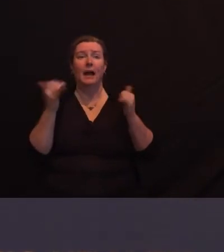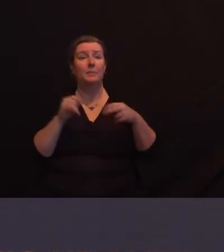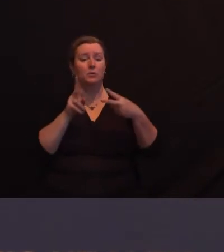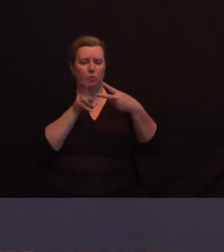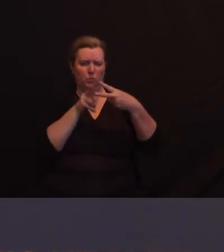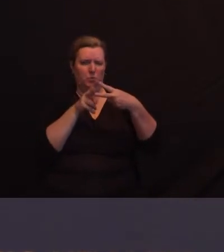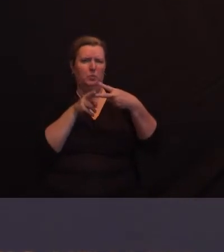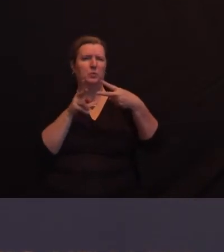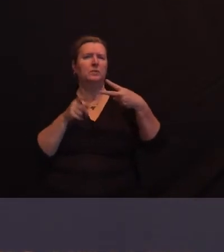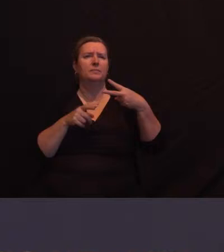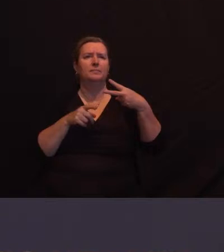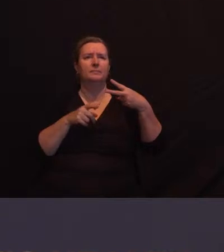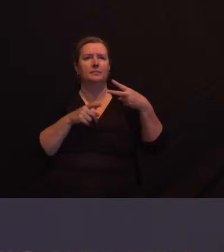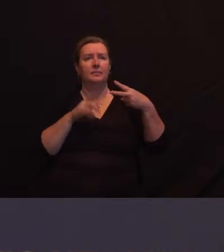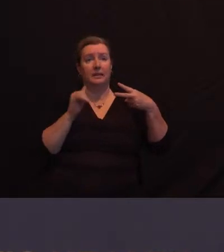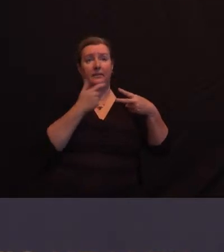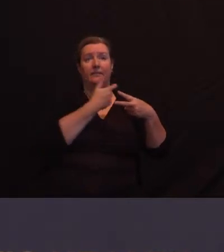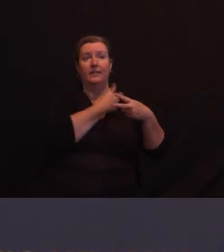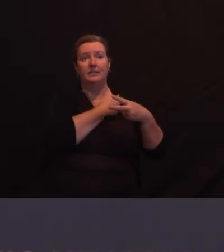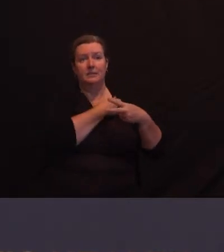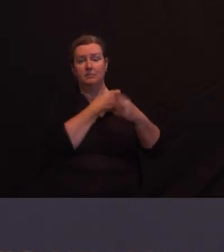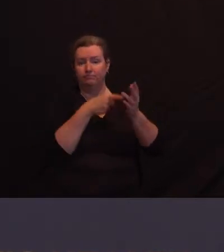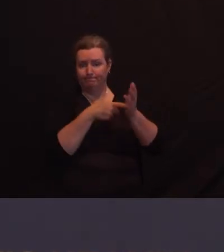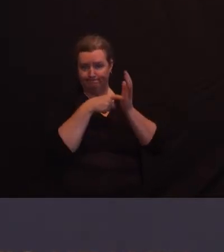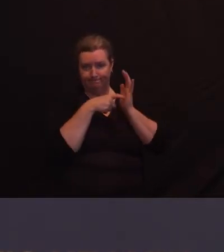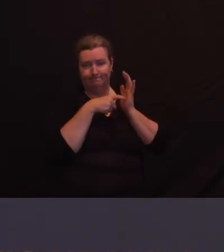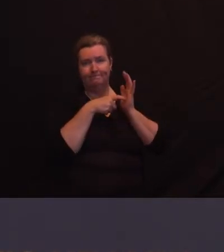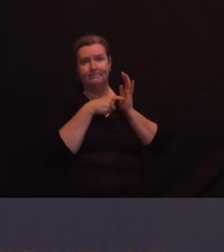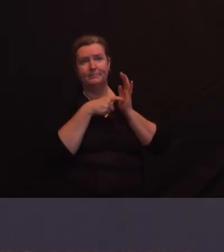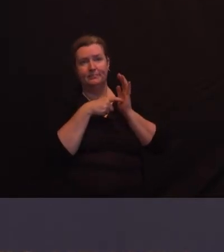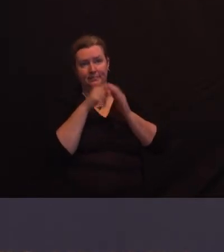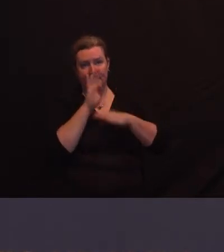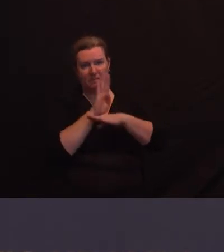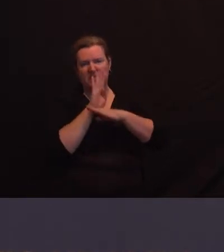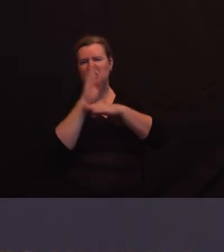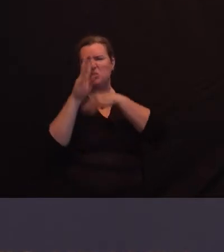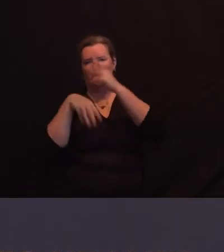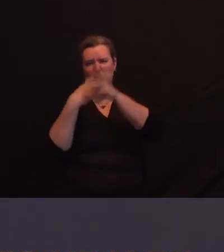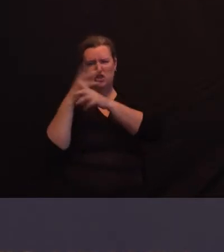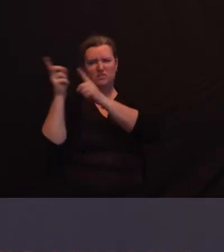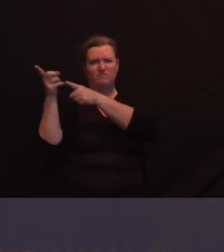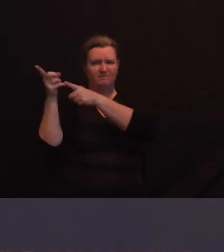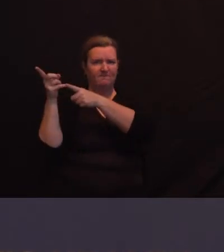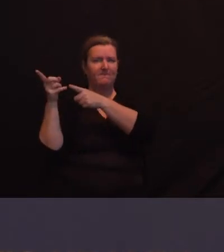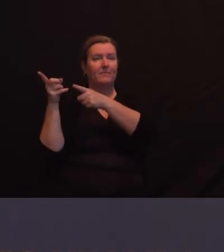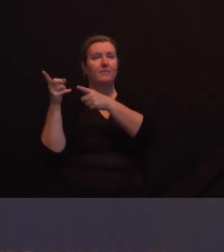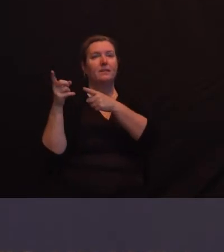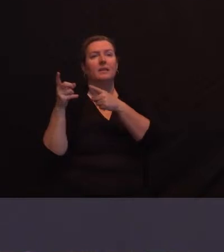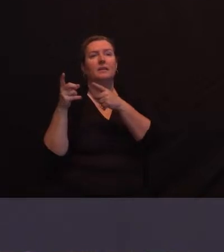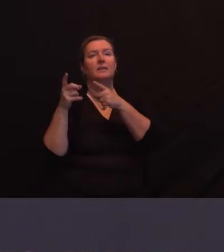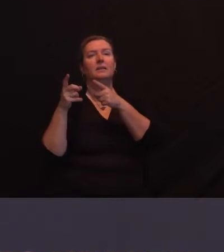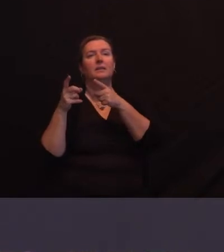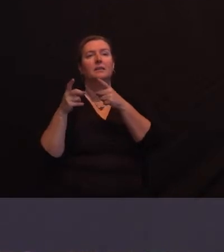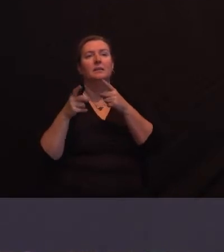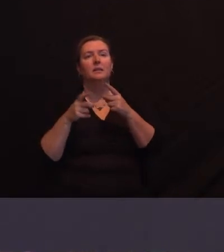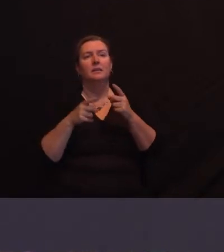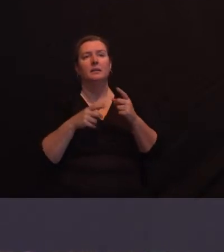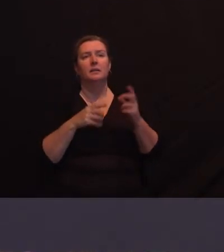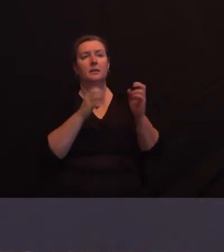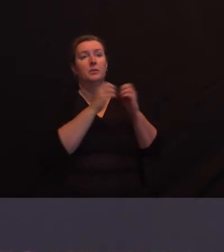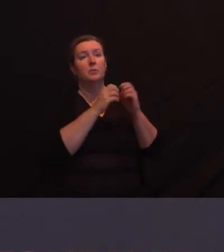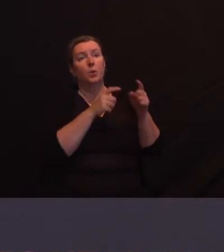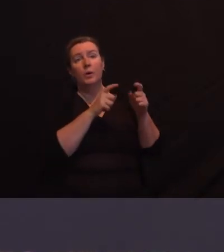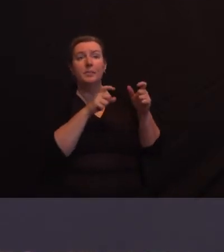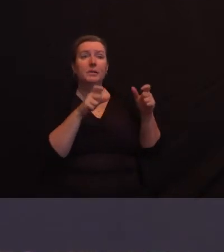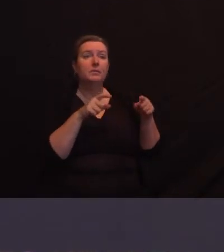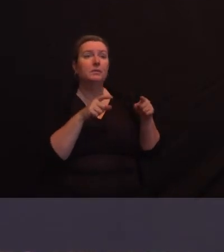You're seeing that in the business community, and you're seeing a whole lot of slowing down the back to work, back into